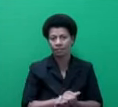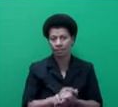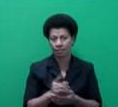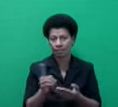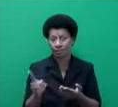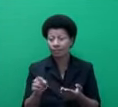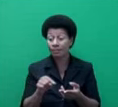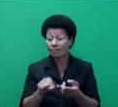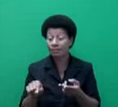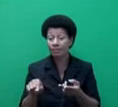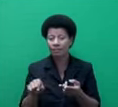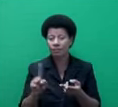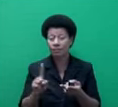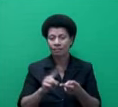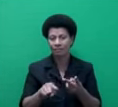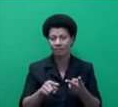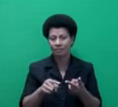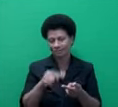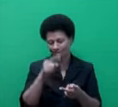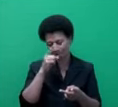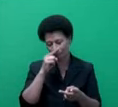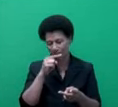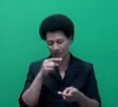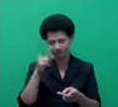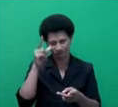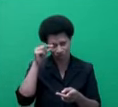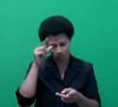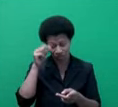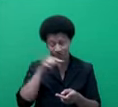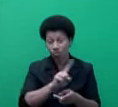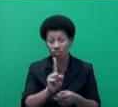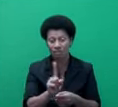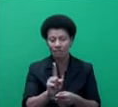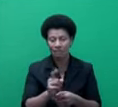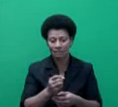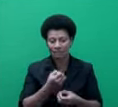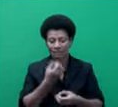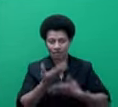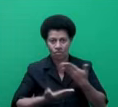the will of the Fijian voters. And, you know, that's exactly what's been expressed, sir.